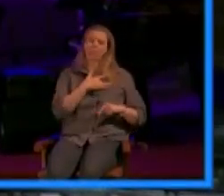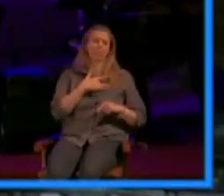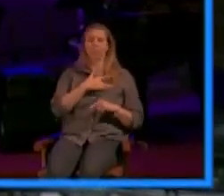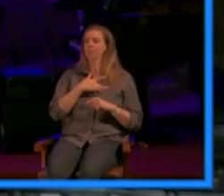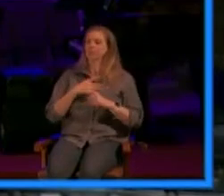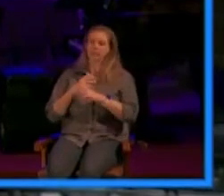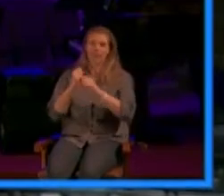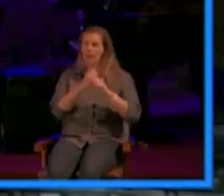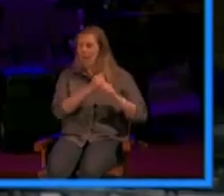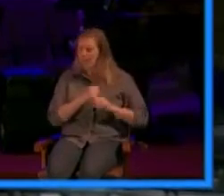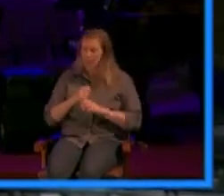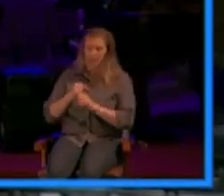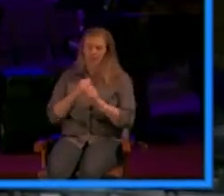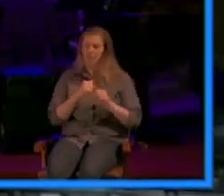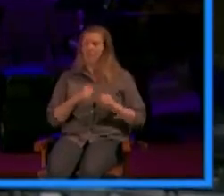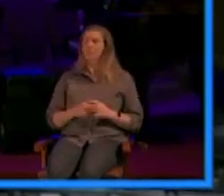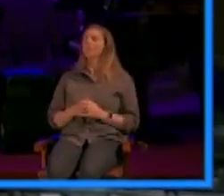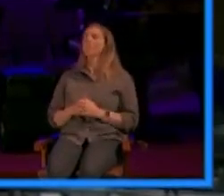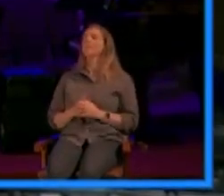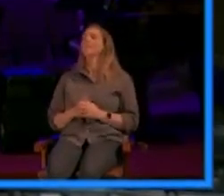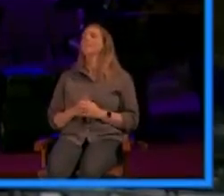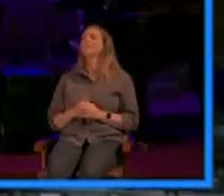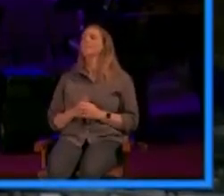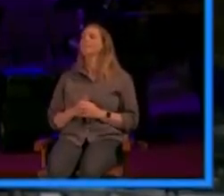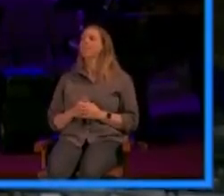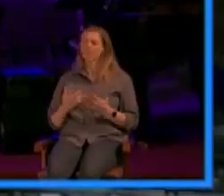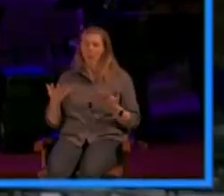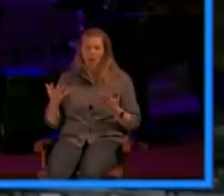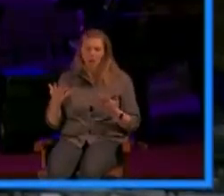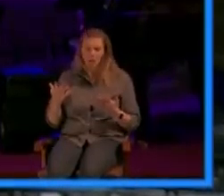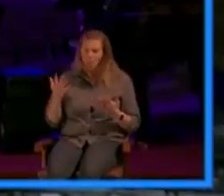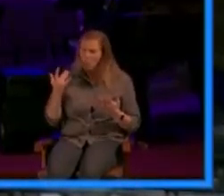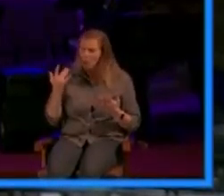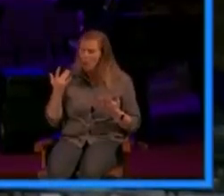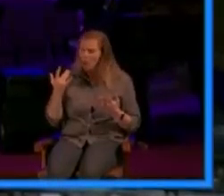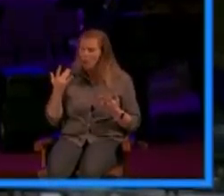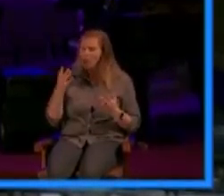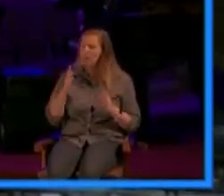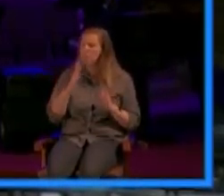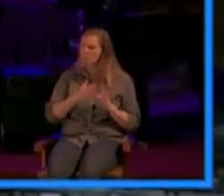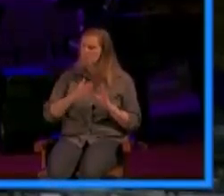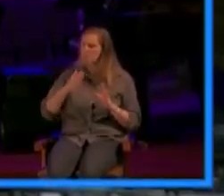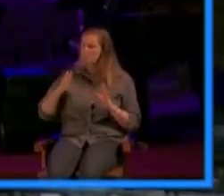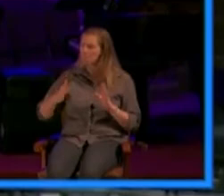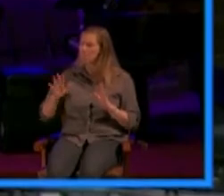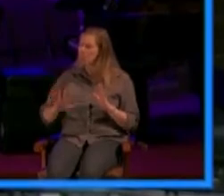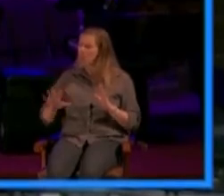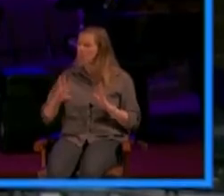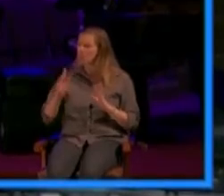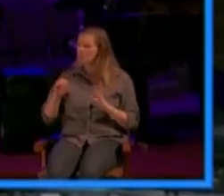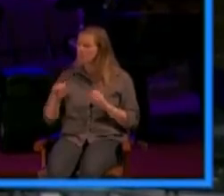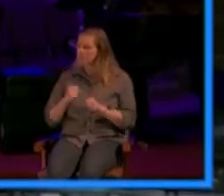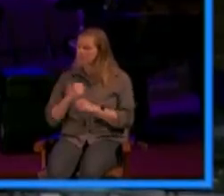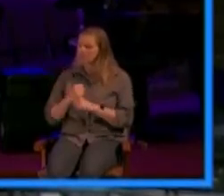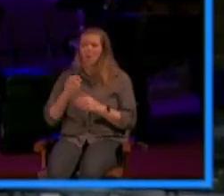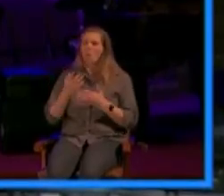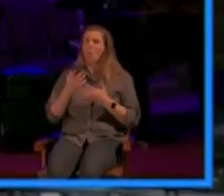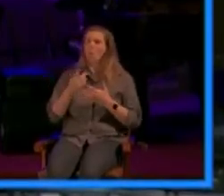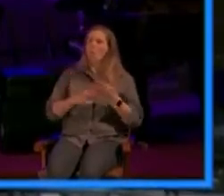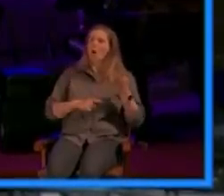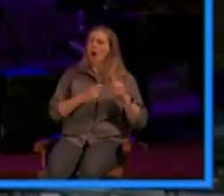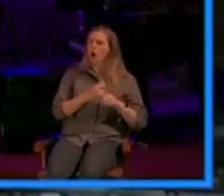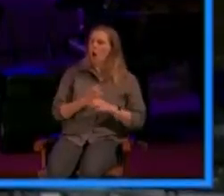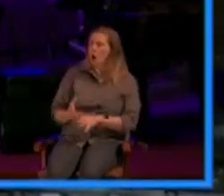conditions existing just prior to a turnaround and a spiritual awakening. And let me just simply